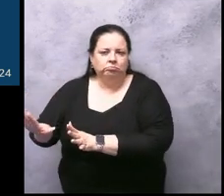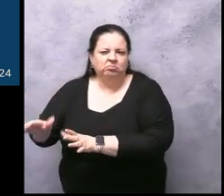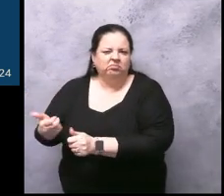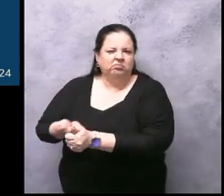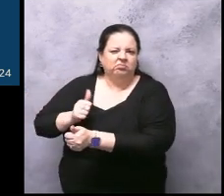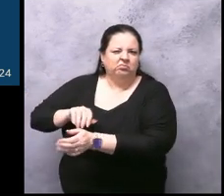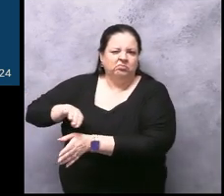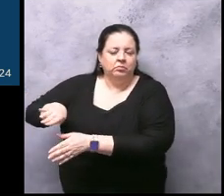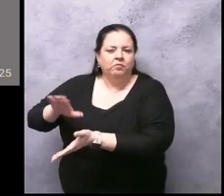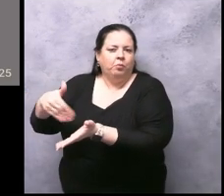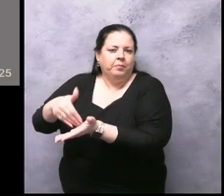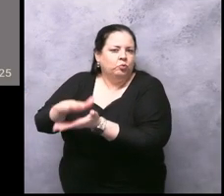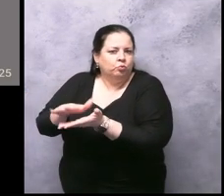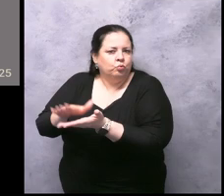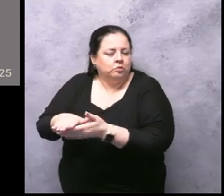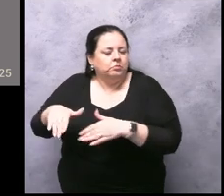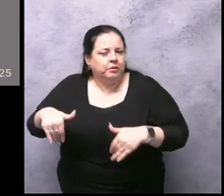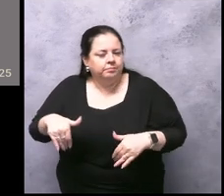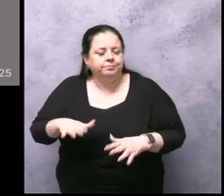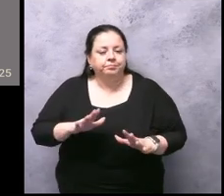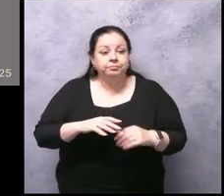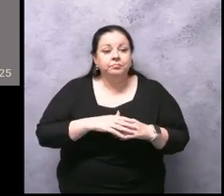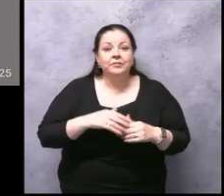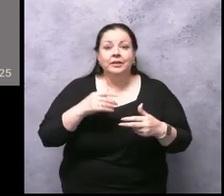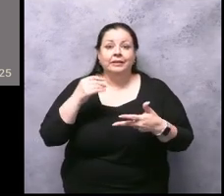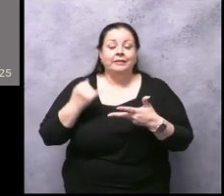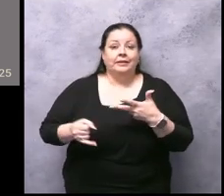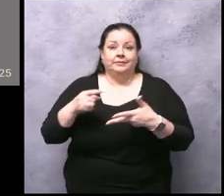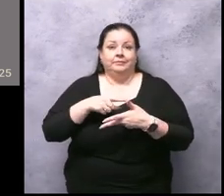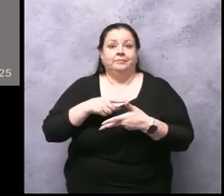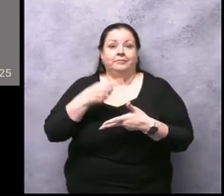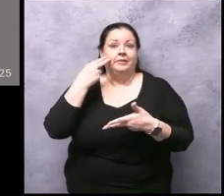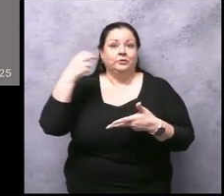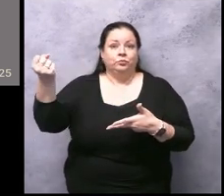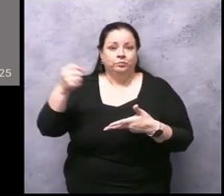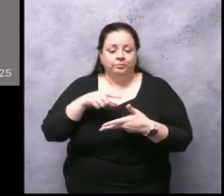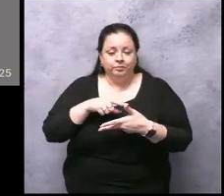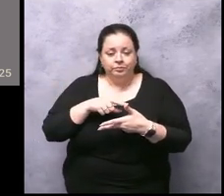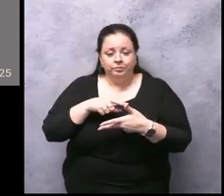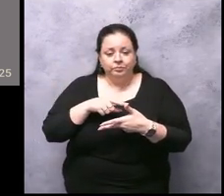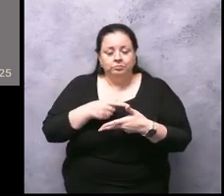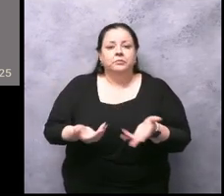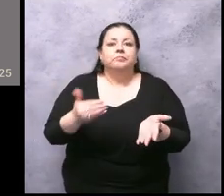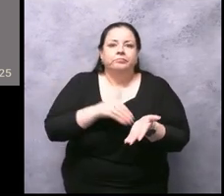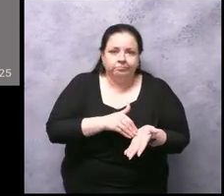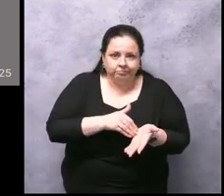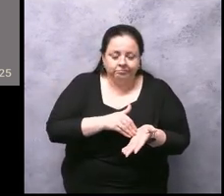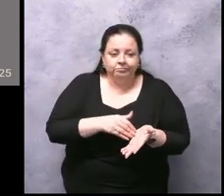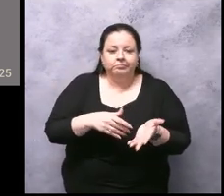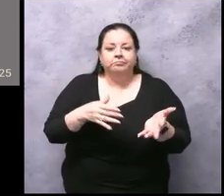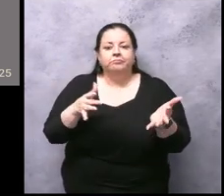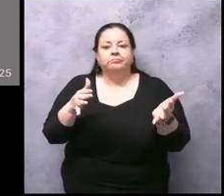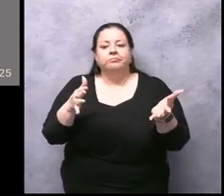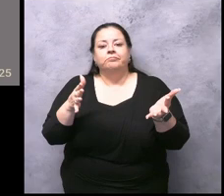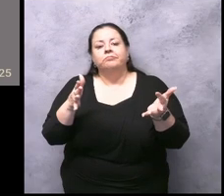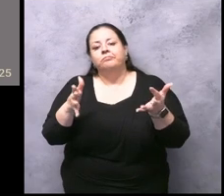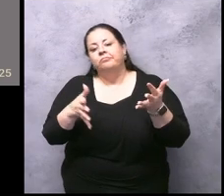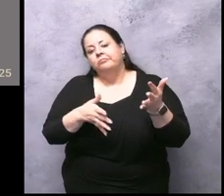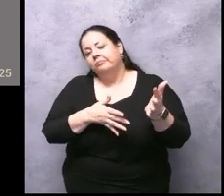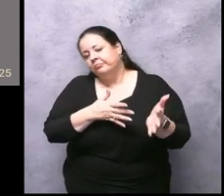middle schools, excuse me. So finally, let's look at the high school. Again, we're looking at